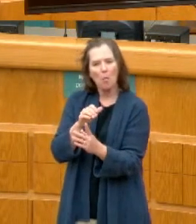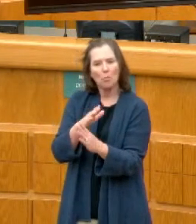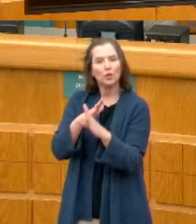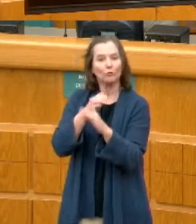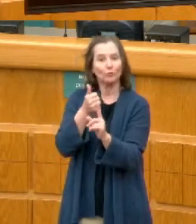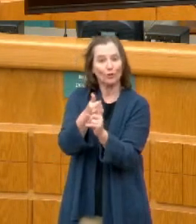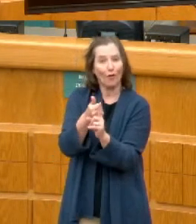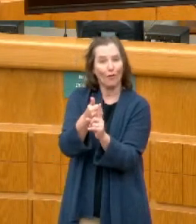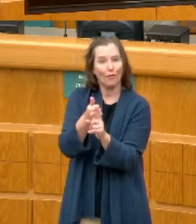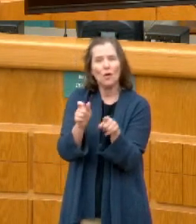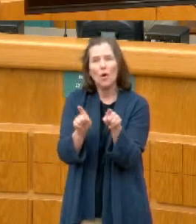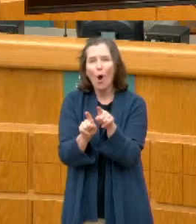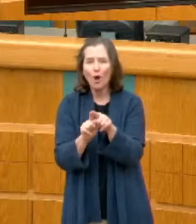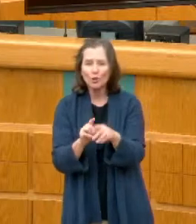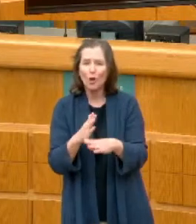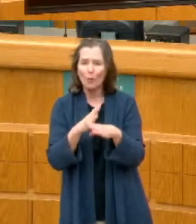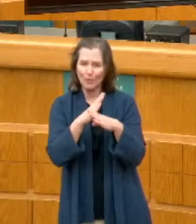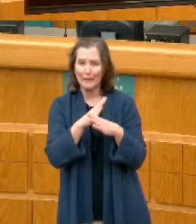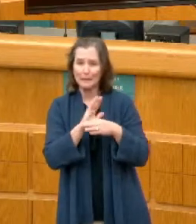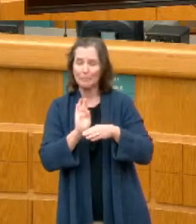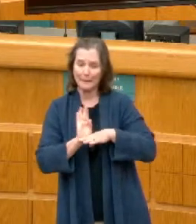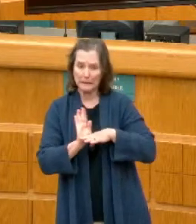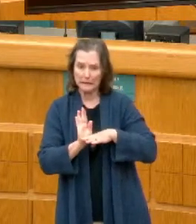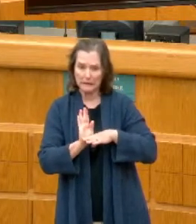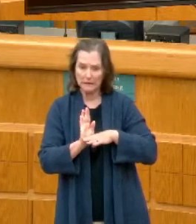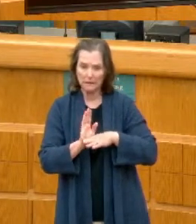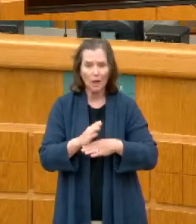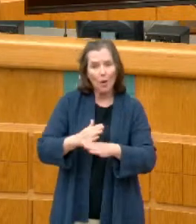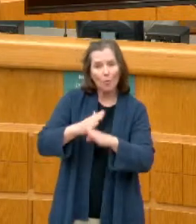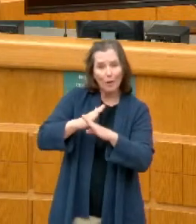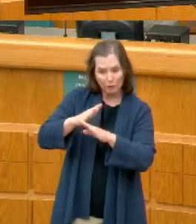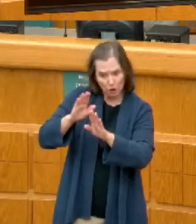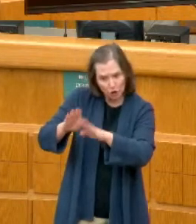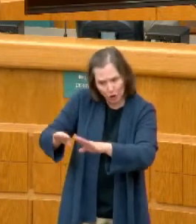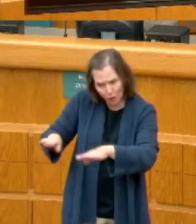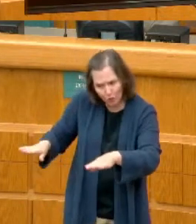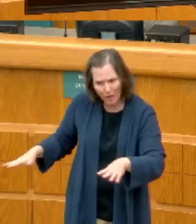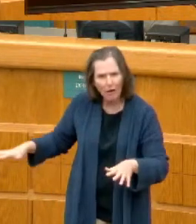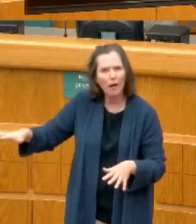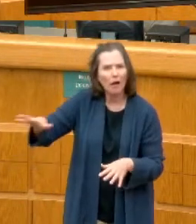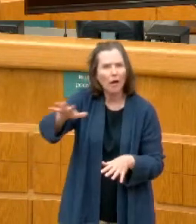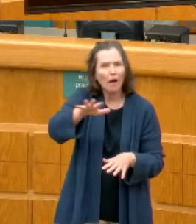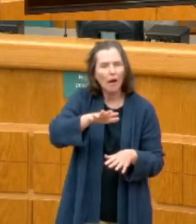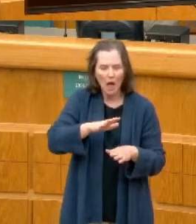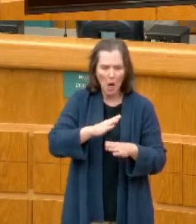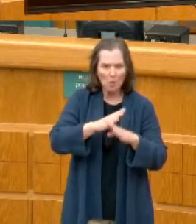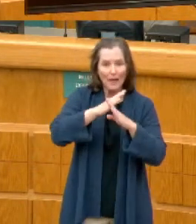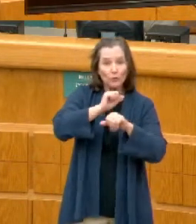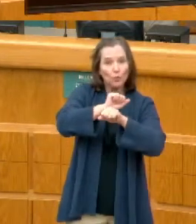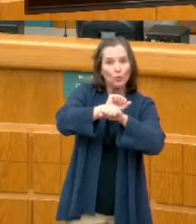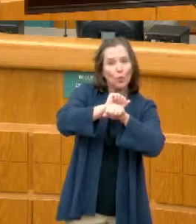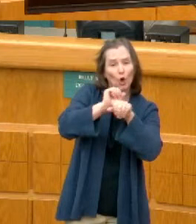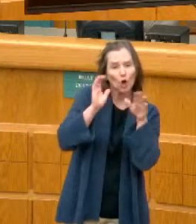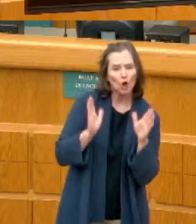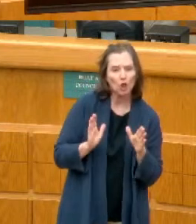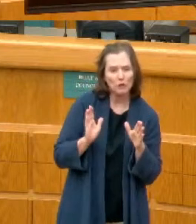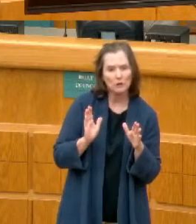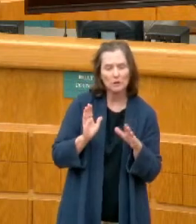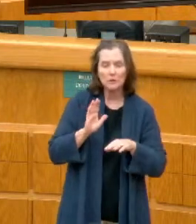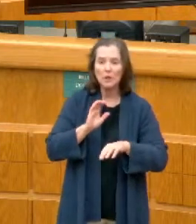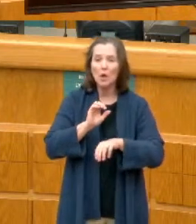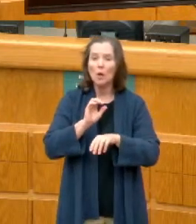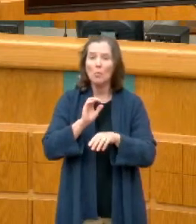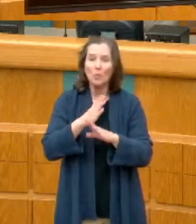protects our businesses, it protects our children, it protects our workforce, our loved ones in nursing